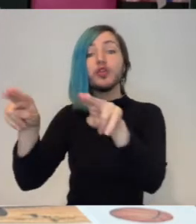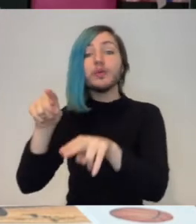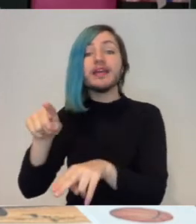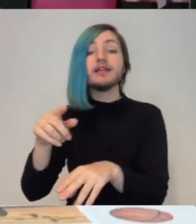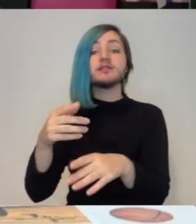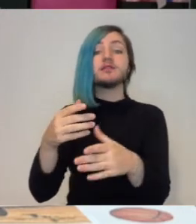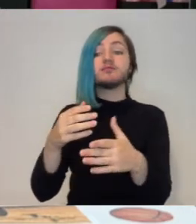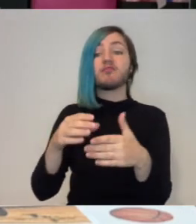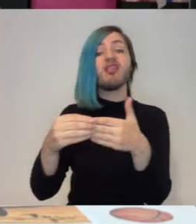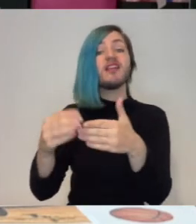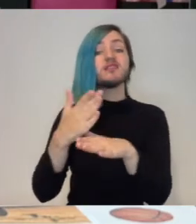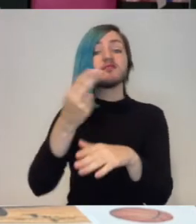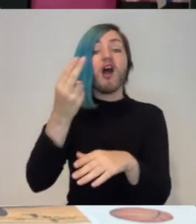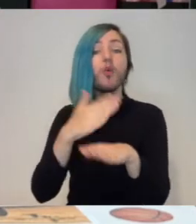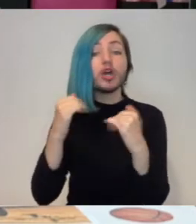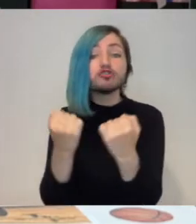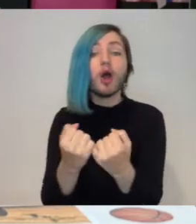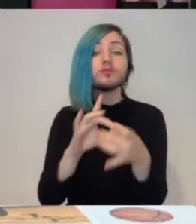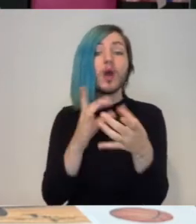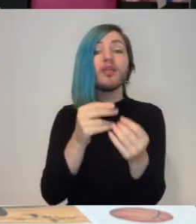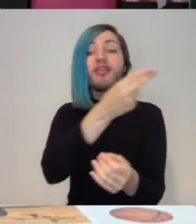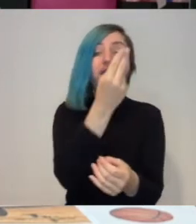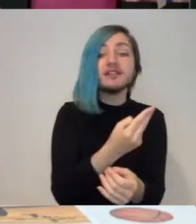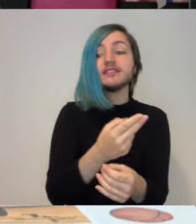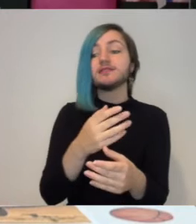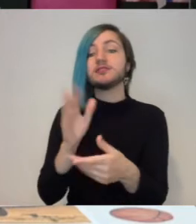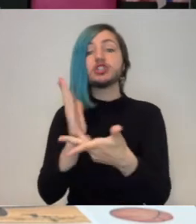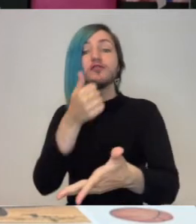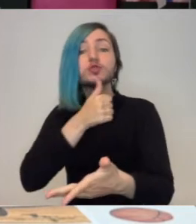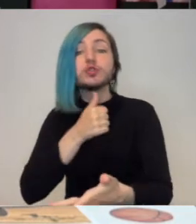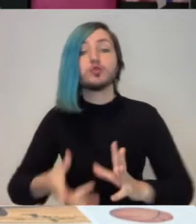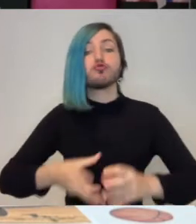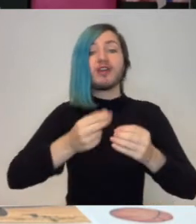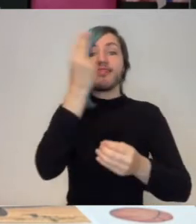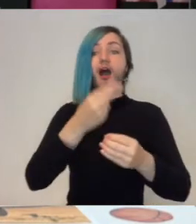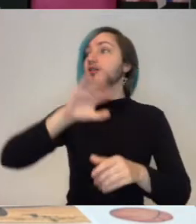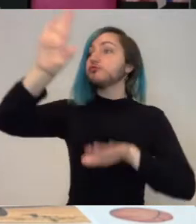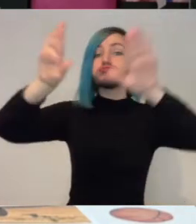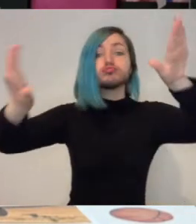workshops and working with artists and service users to create the artworks for the units too.